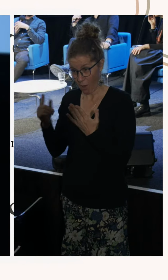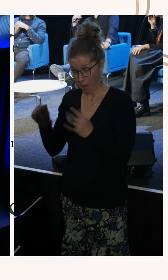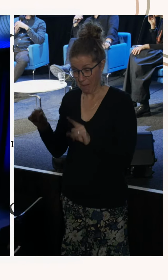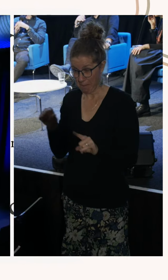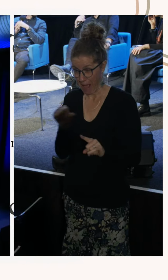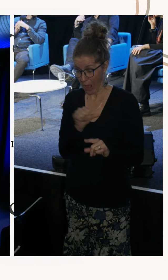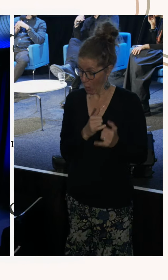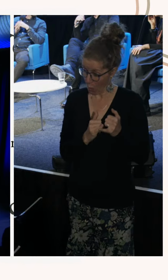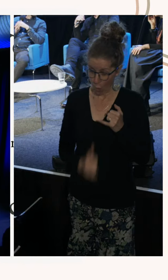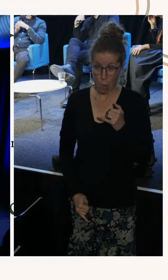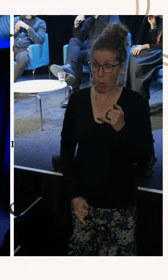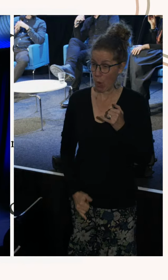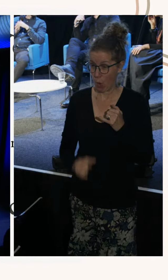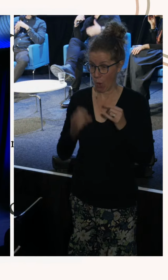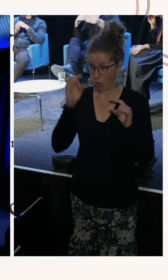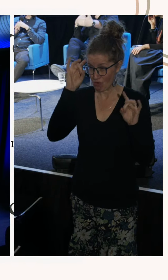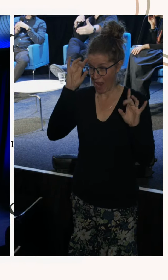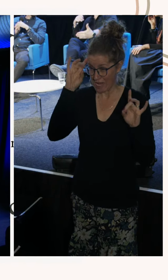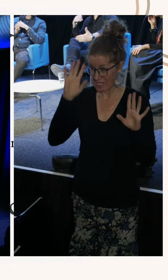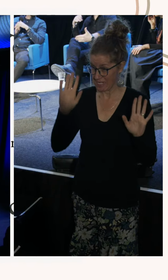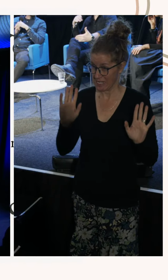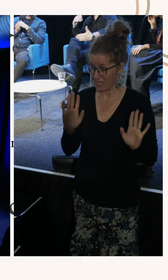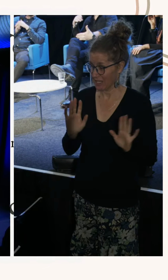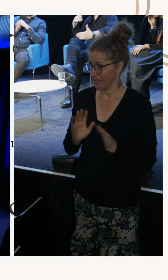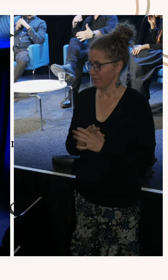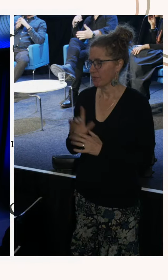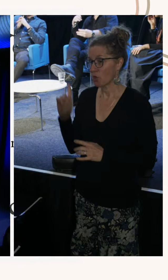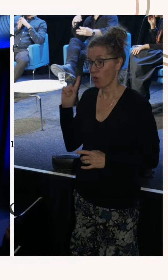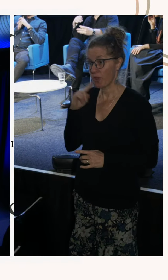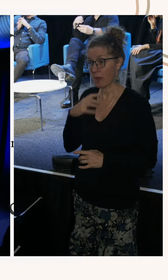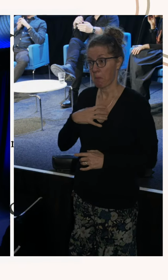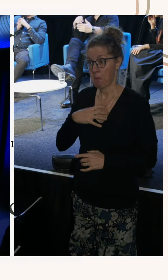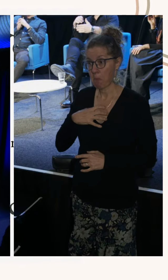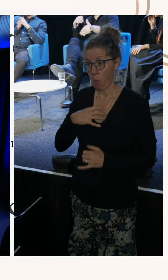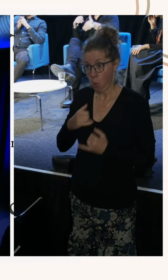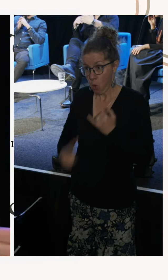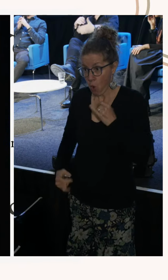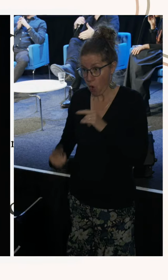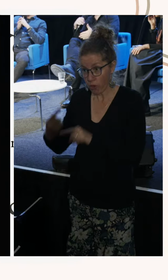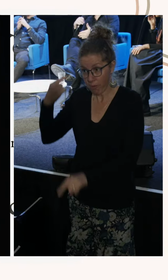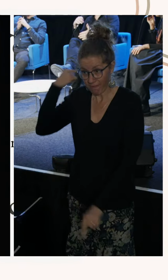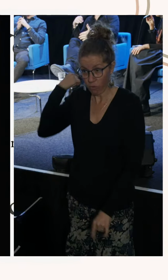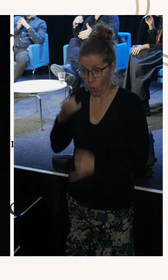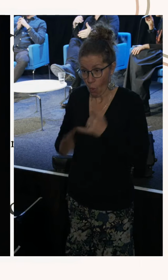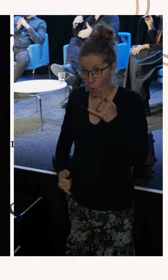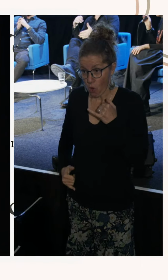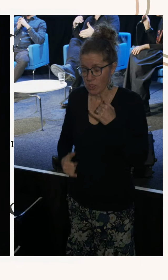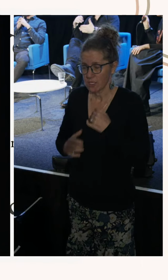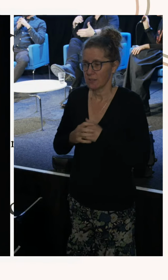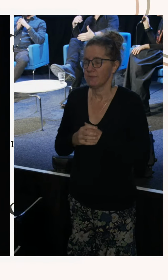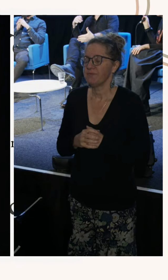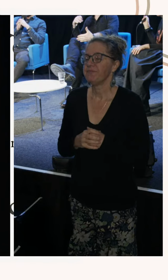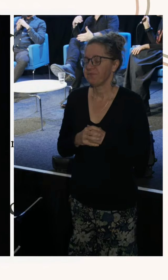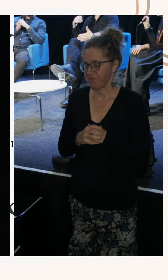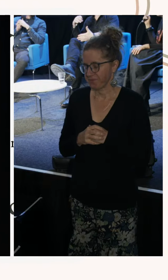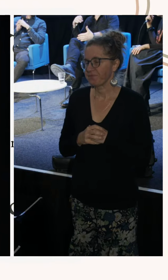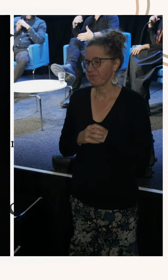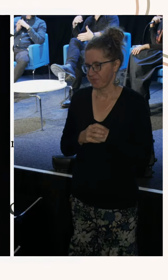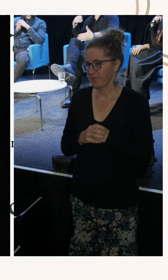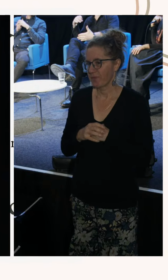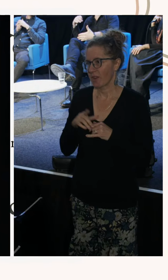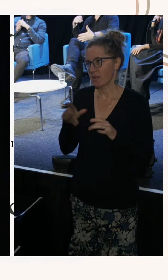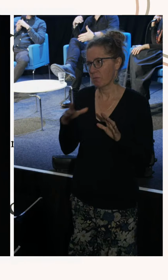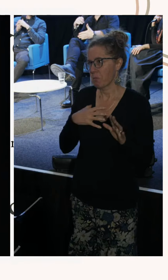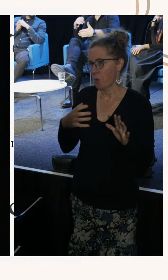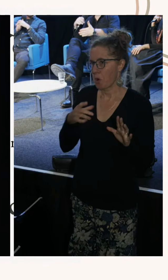Okay, so you think they were nuts, more nuts then? Because this is a sort of contra the narrative, the Robert Mann